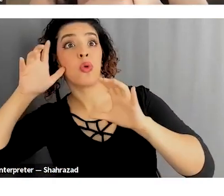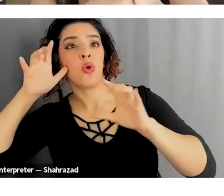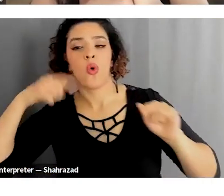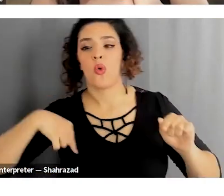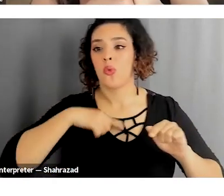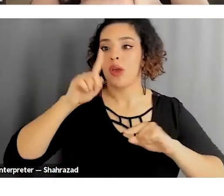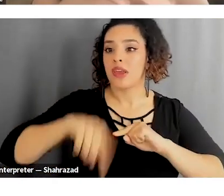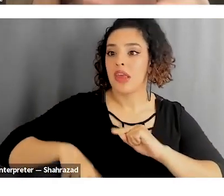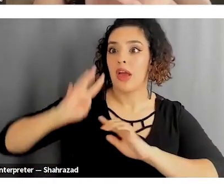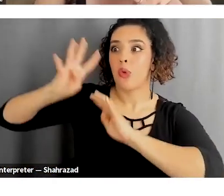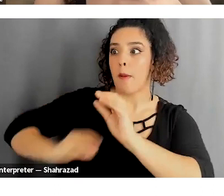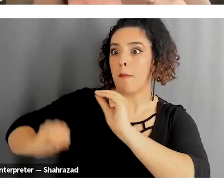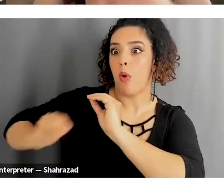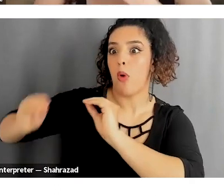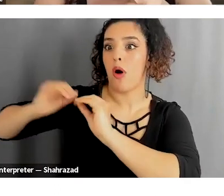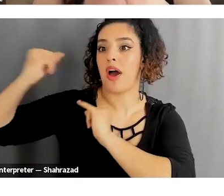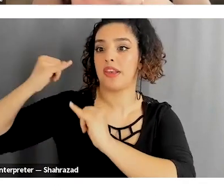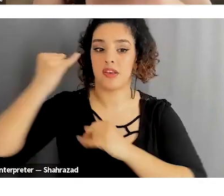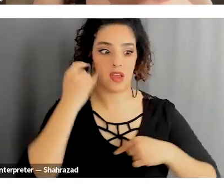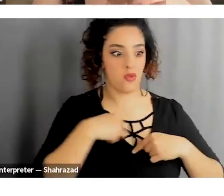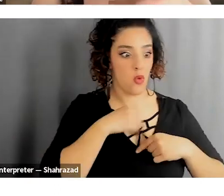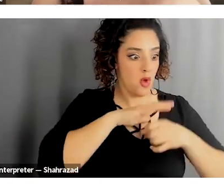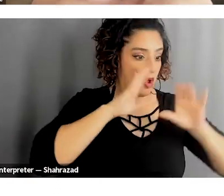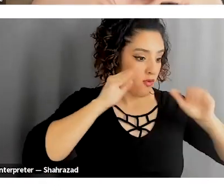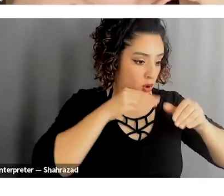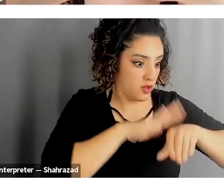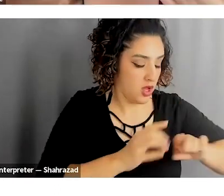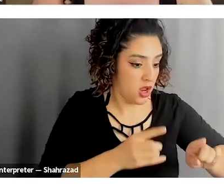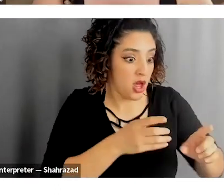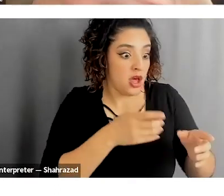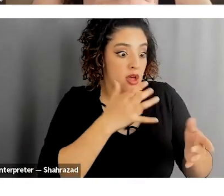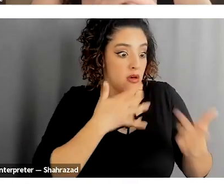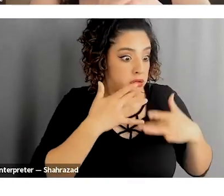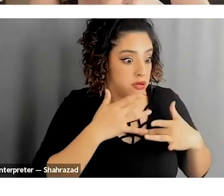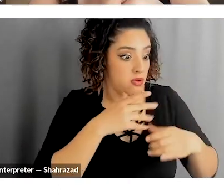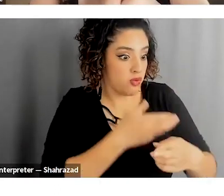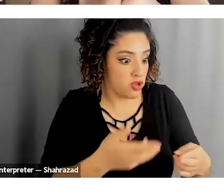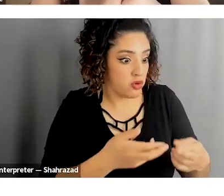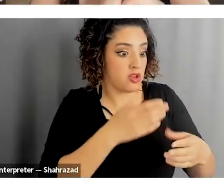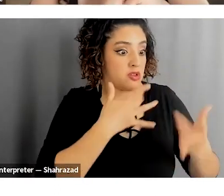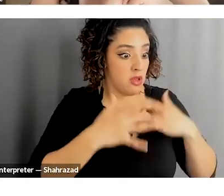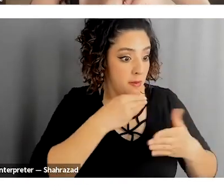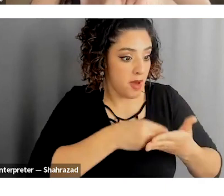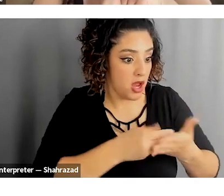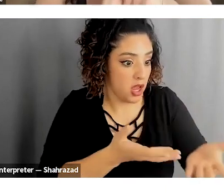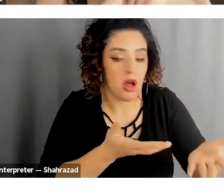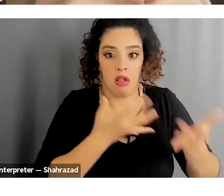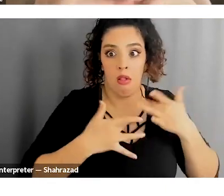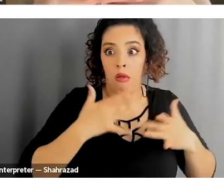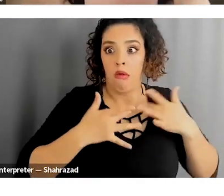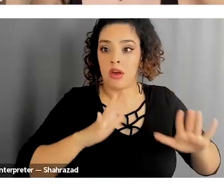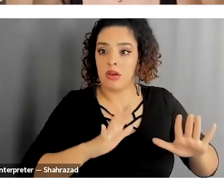every single day without resources, without funding, without anything. And then the whole weight of the world relies on your shoulders.